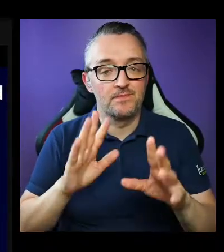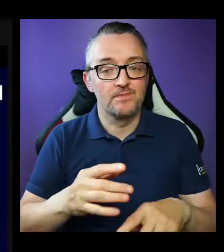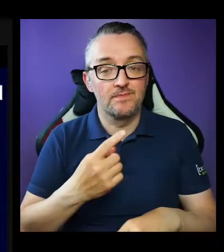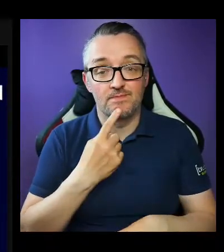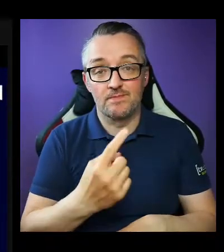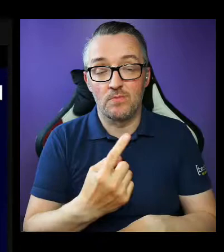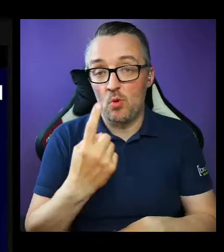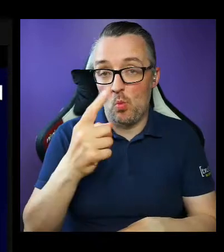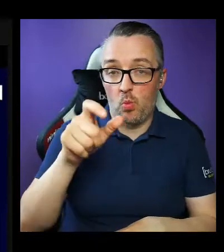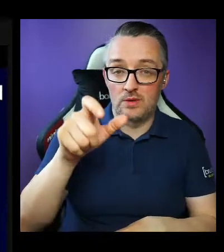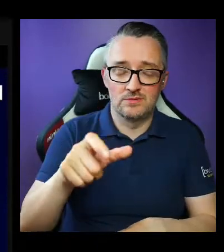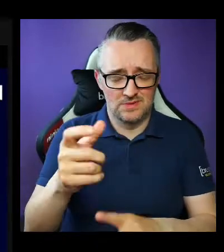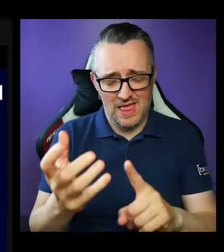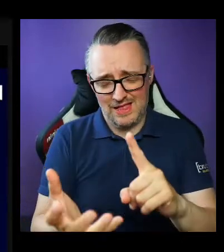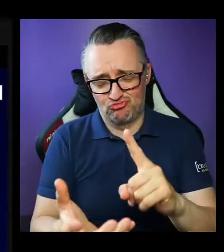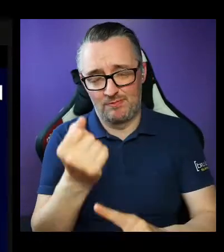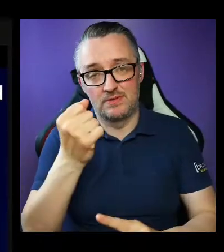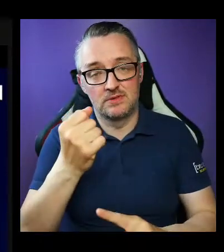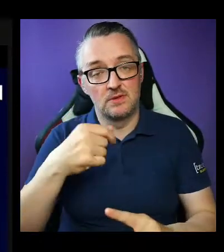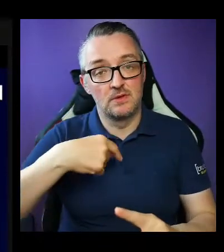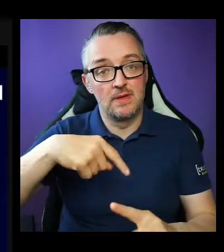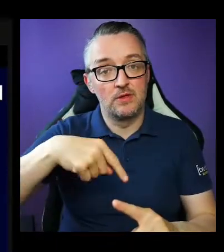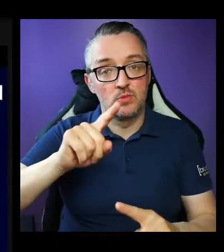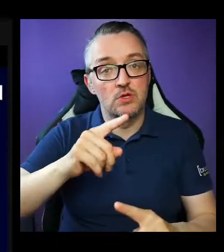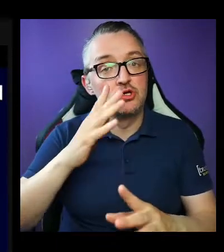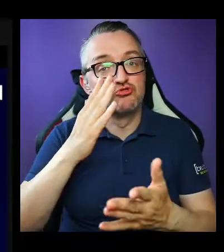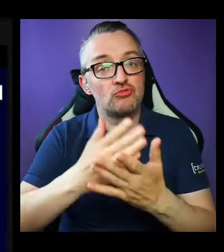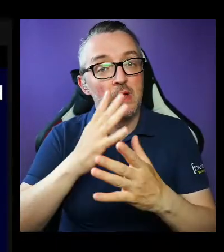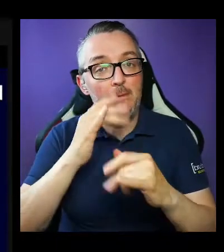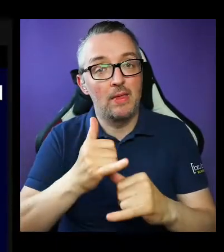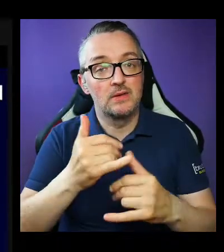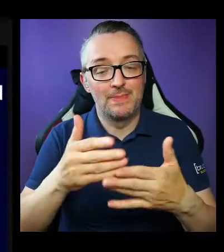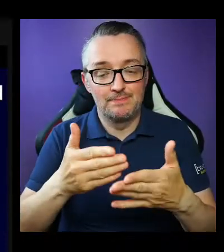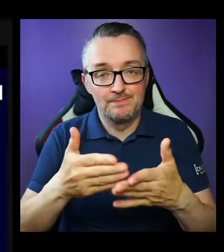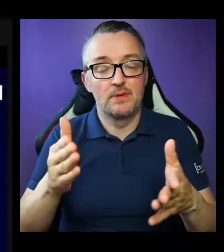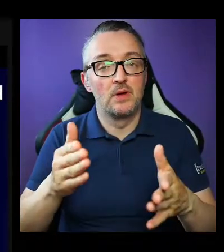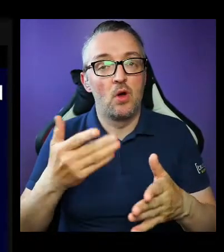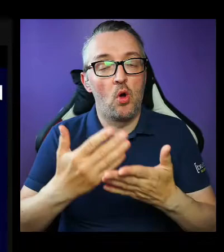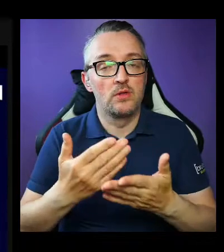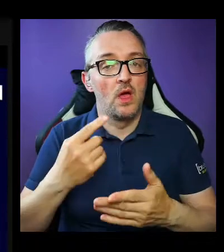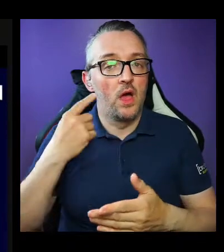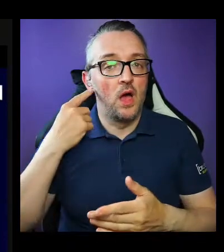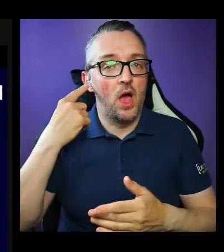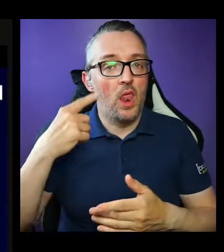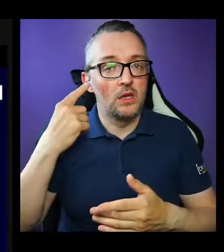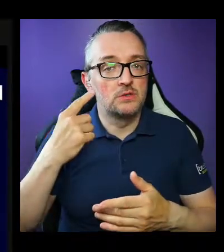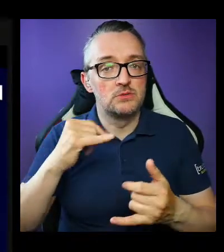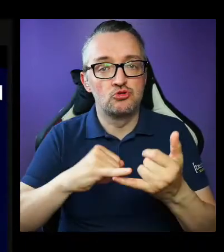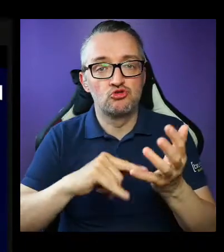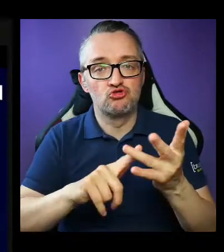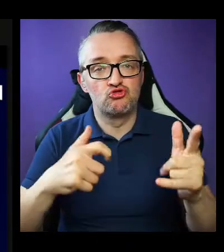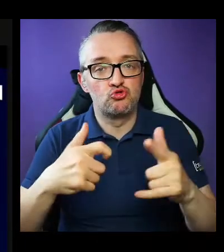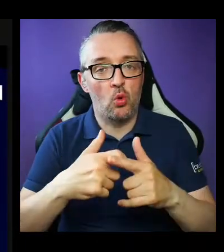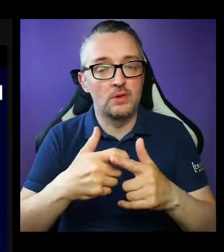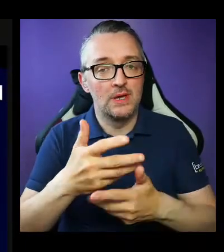our really big achievements this year was that Trustpilot went public on the London Stock Exchange. And